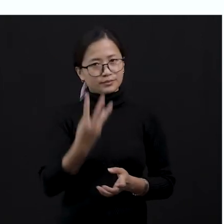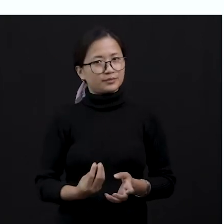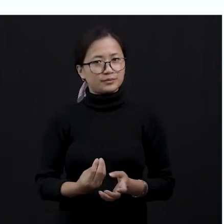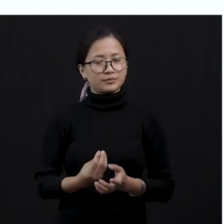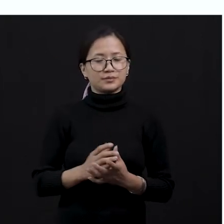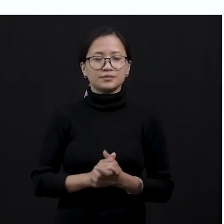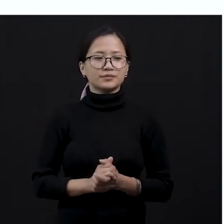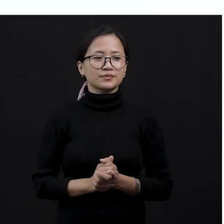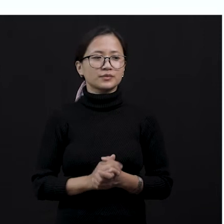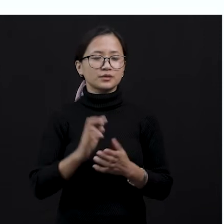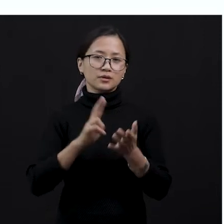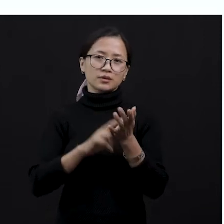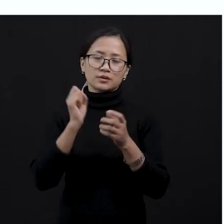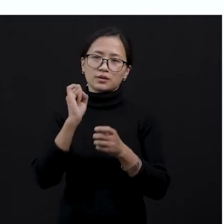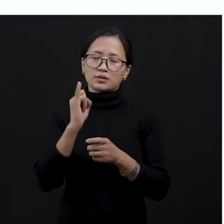night.